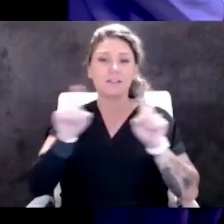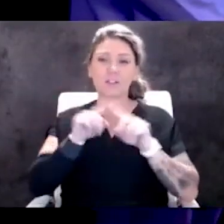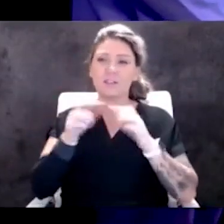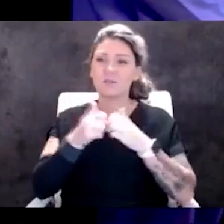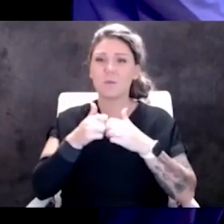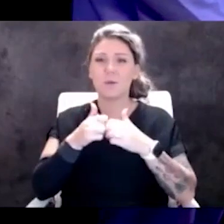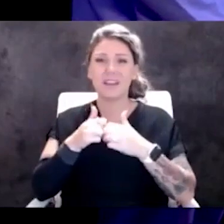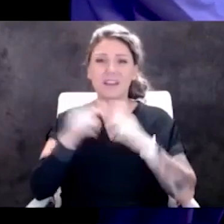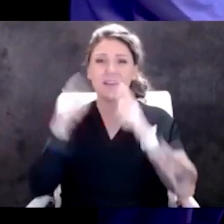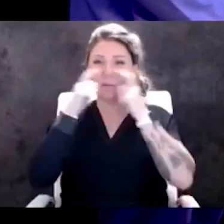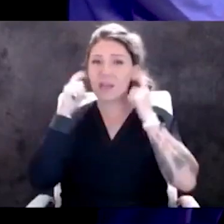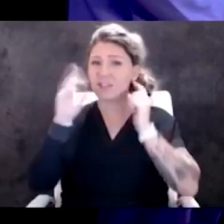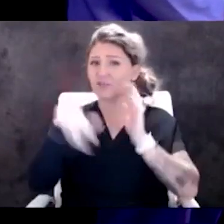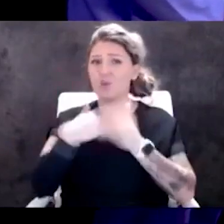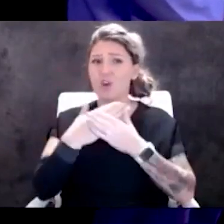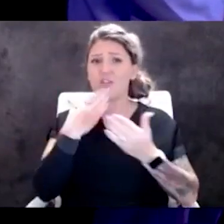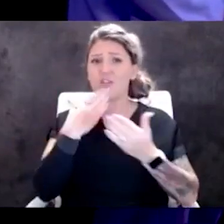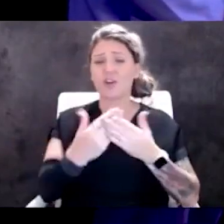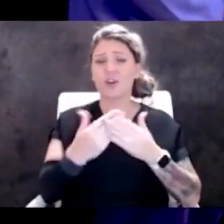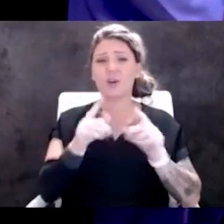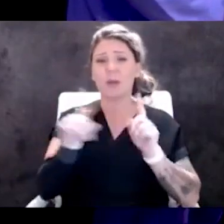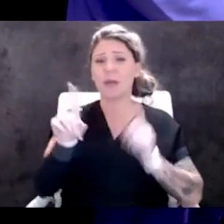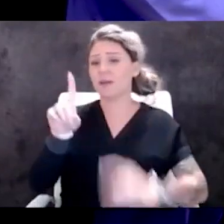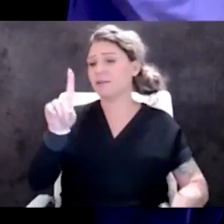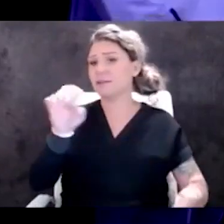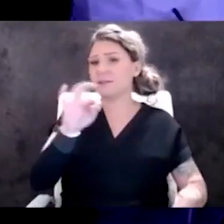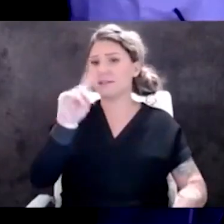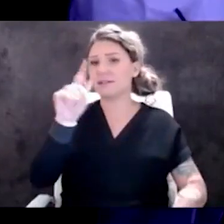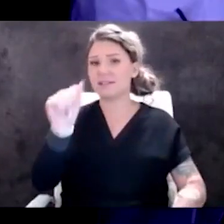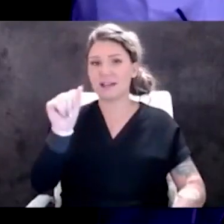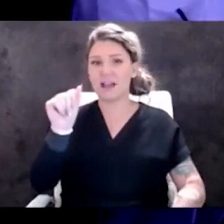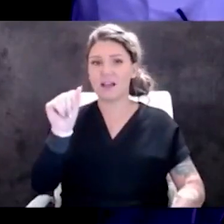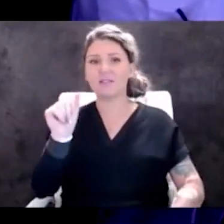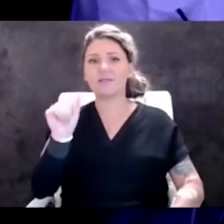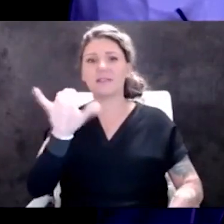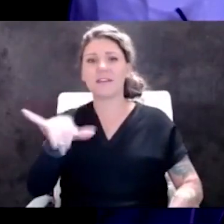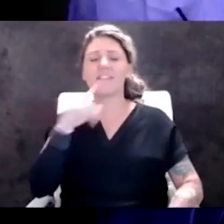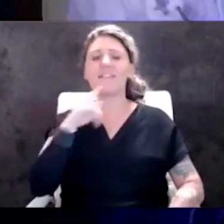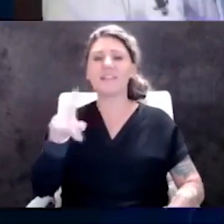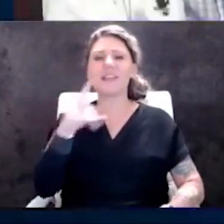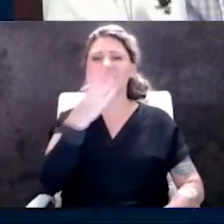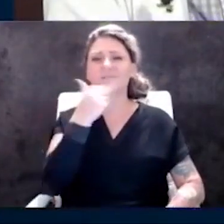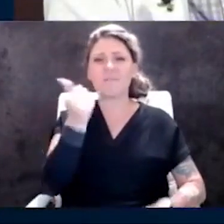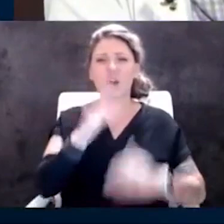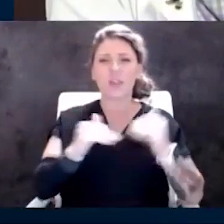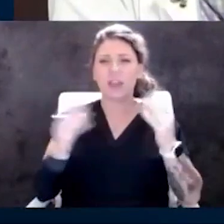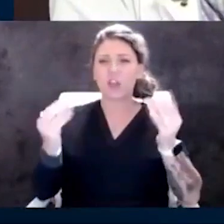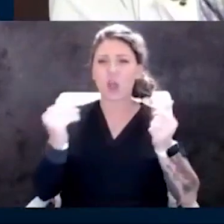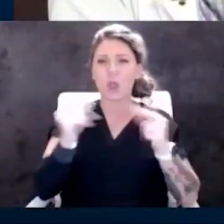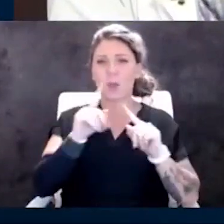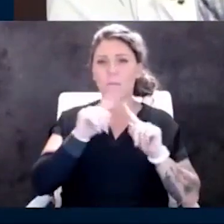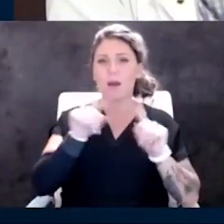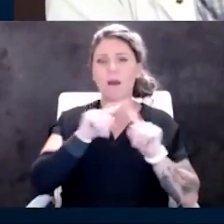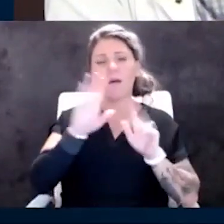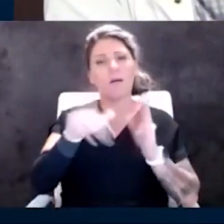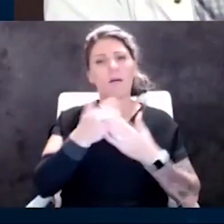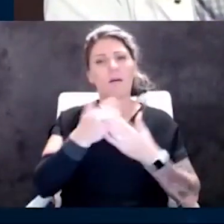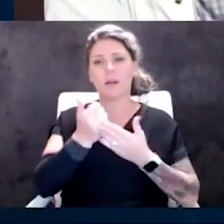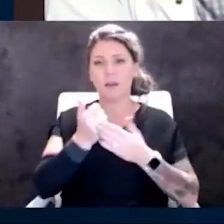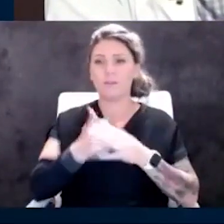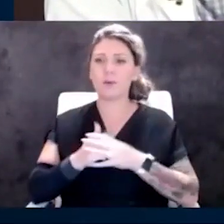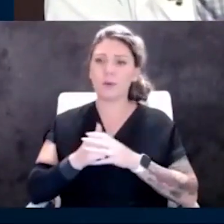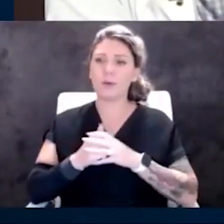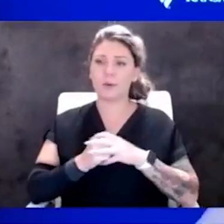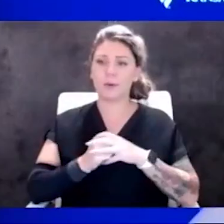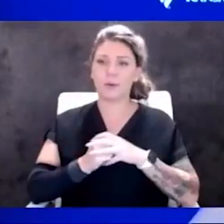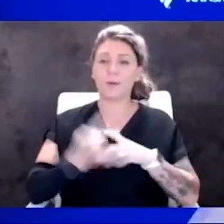Yeah. I mean, with the Delta variant, the surgical masks may be better than the cloth mask, but they're still all really helpful. So I think that's the important thing is we do know,